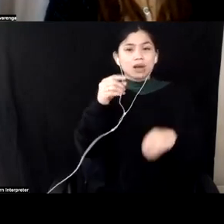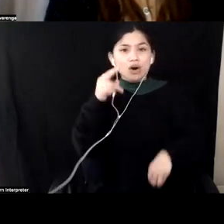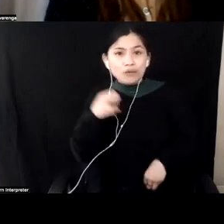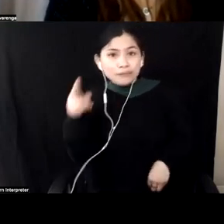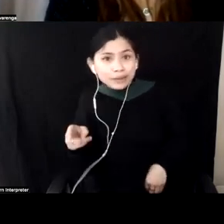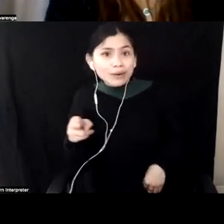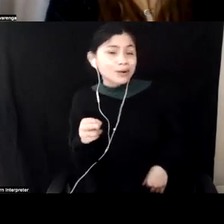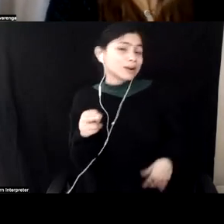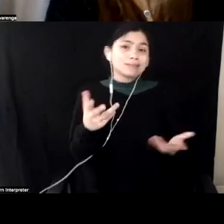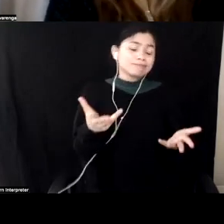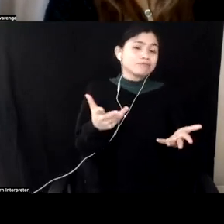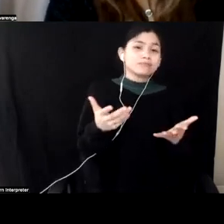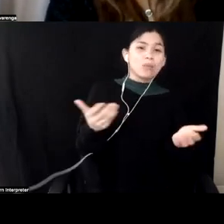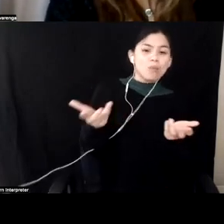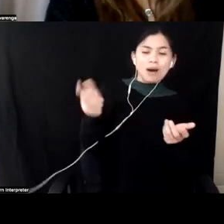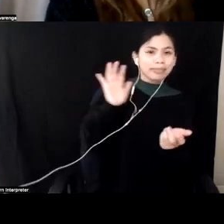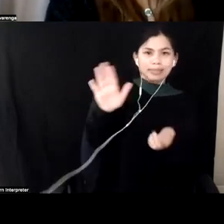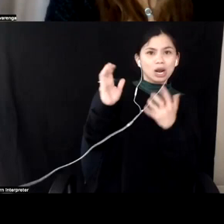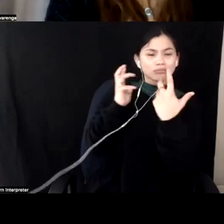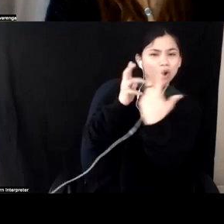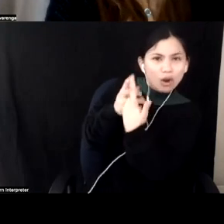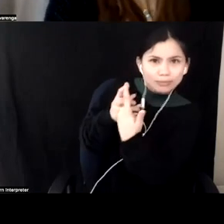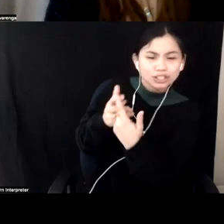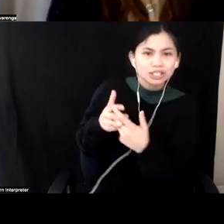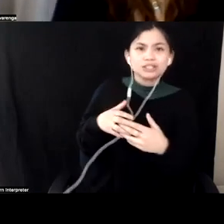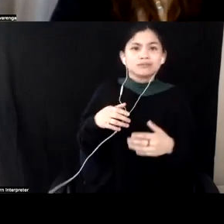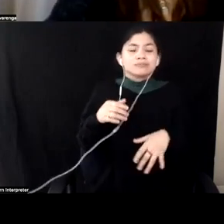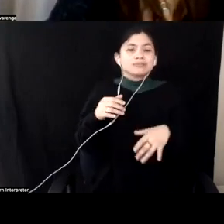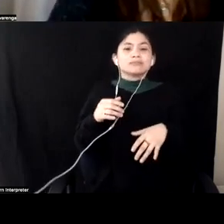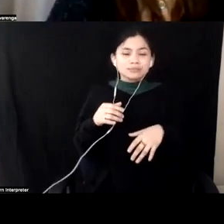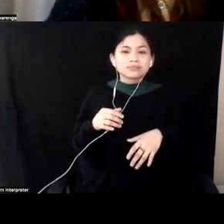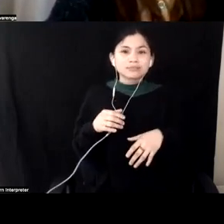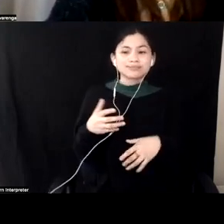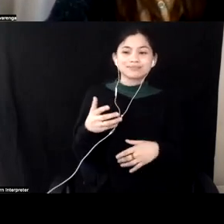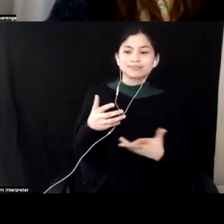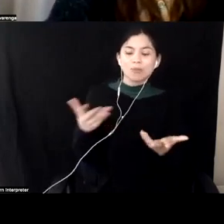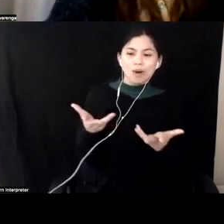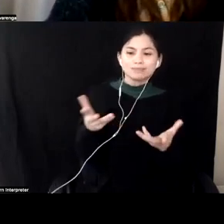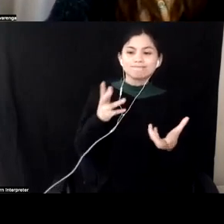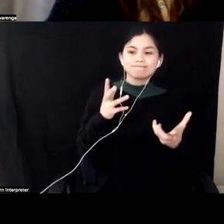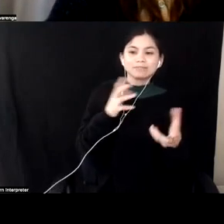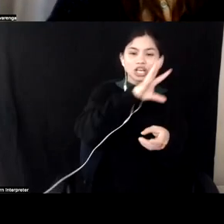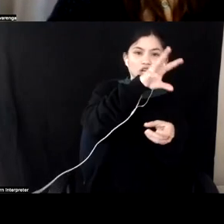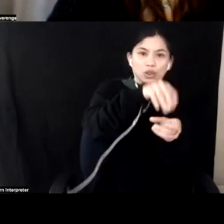um, inclusive for any environment.